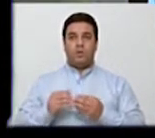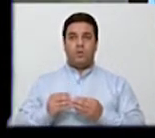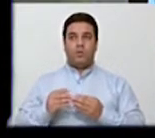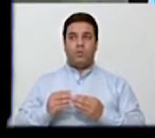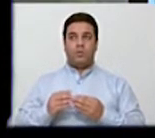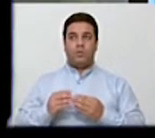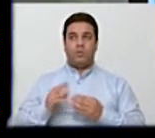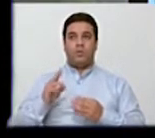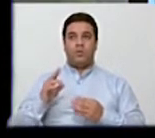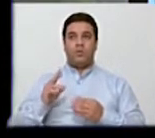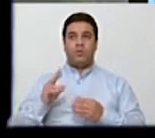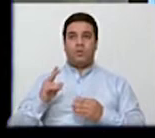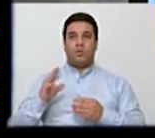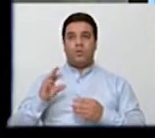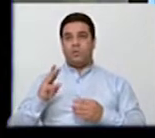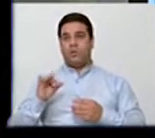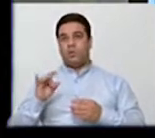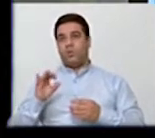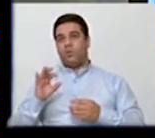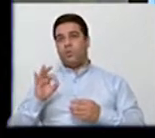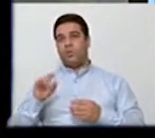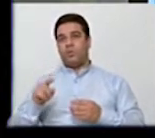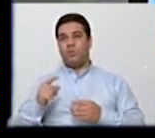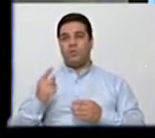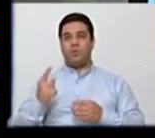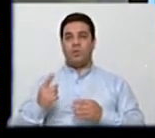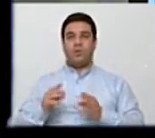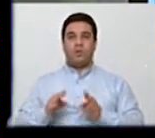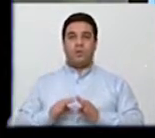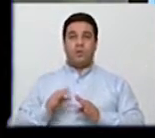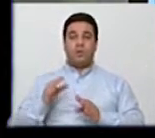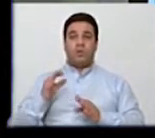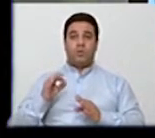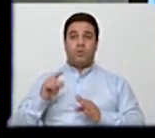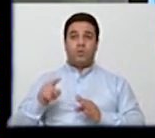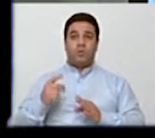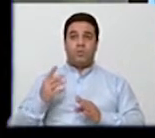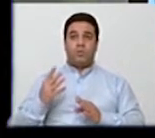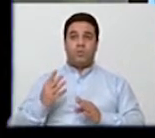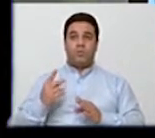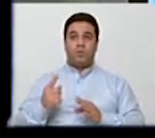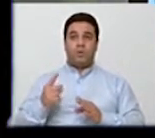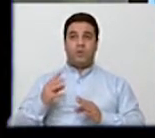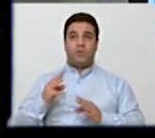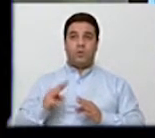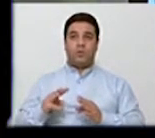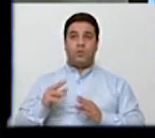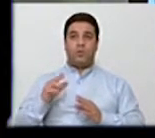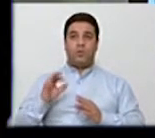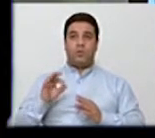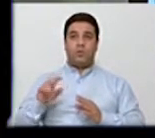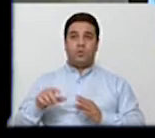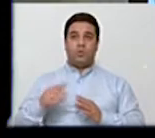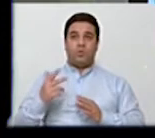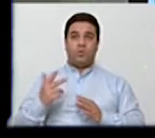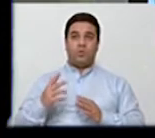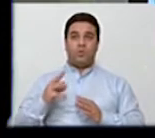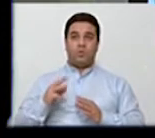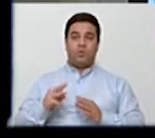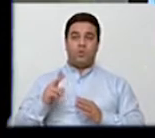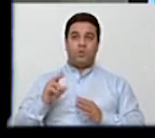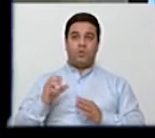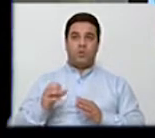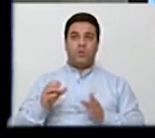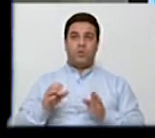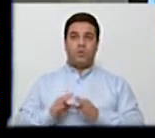molar konsent miqdori 0,1 ga teng ekan. 0,1 mol temirga 0,3 mol shunda kumush nitrat